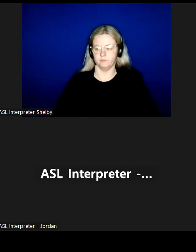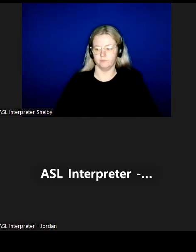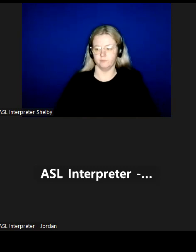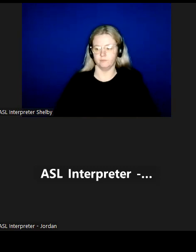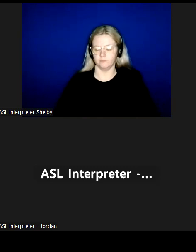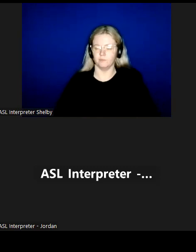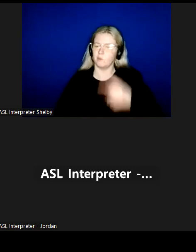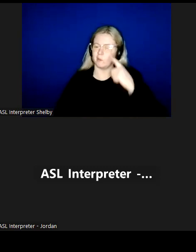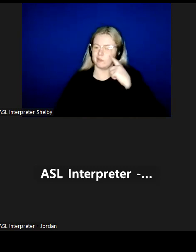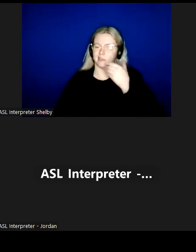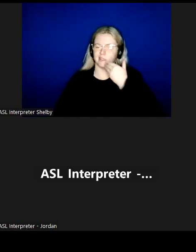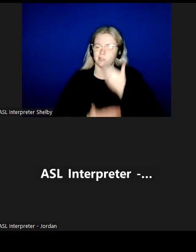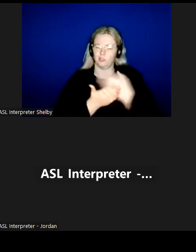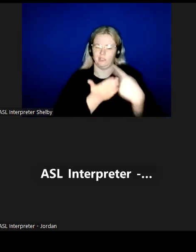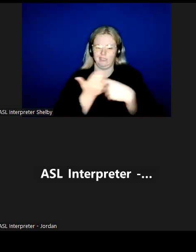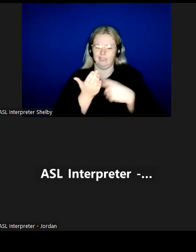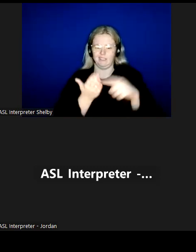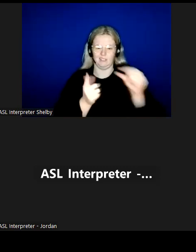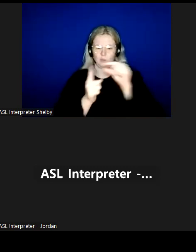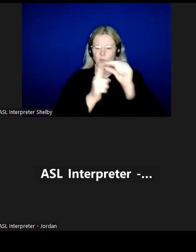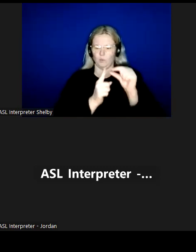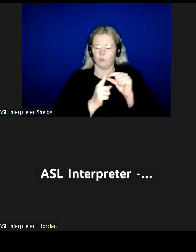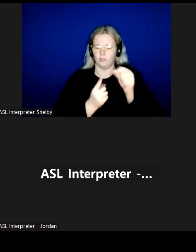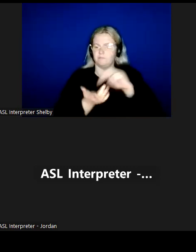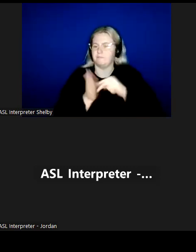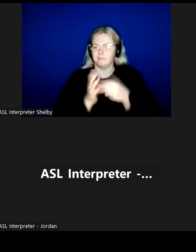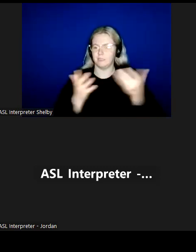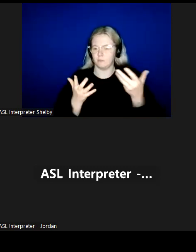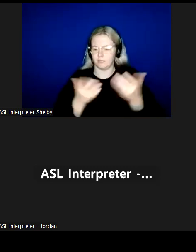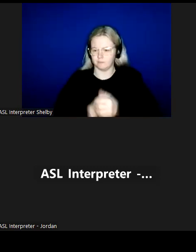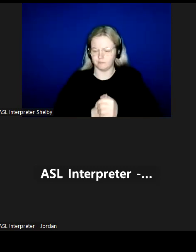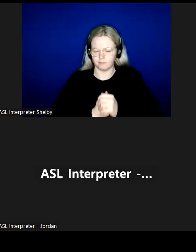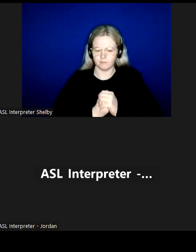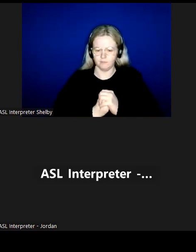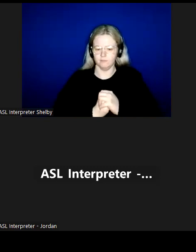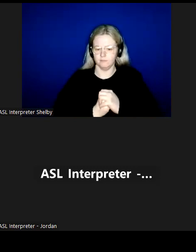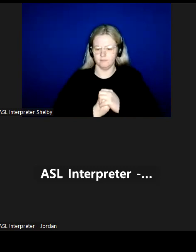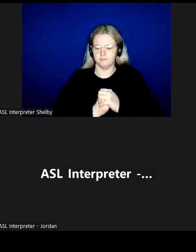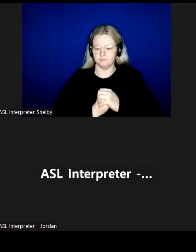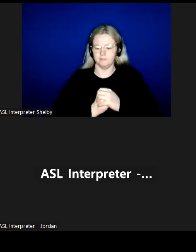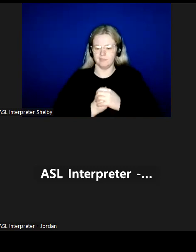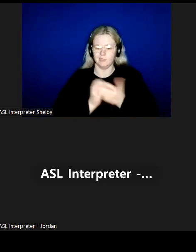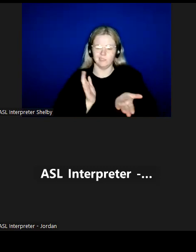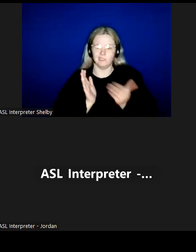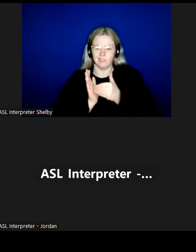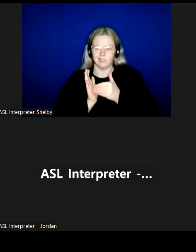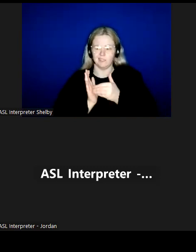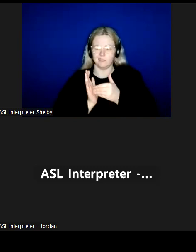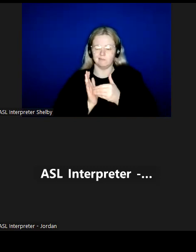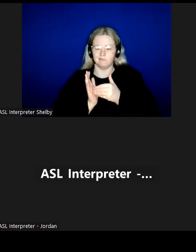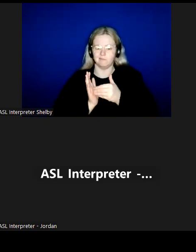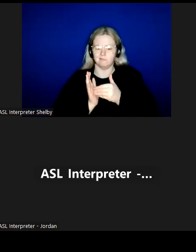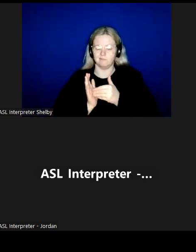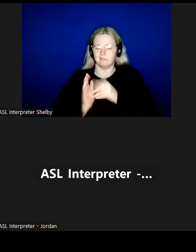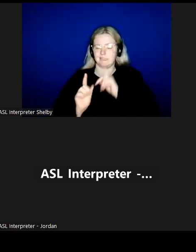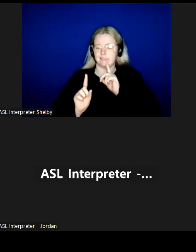off with some definitions. And again, it will be difficult to speak to everyone's